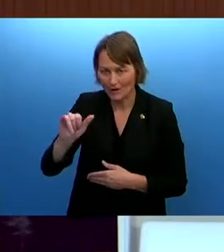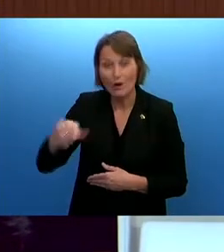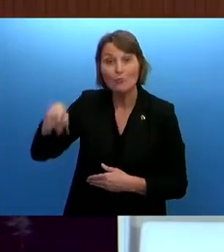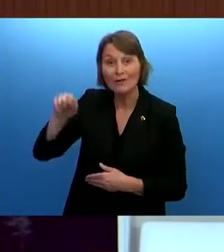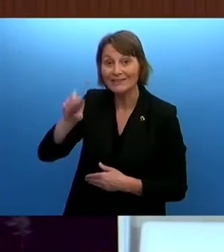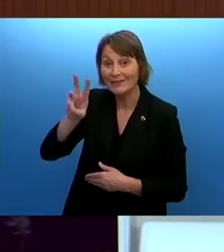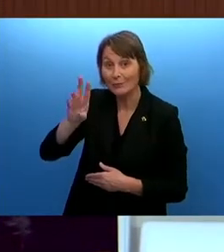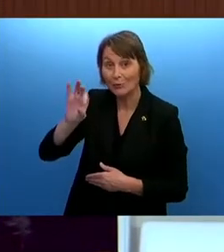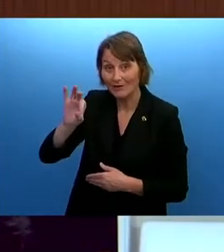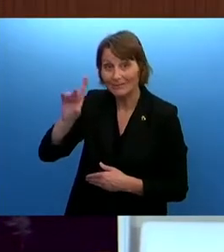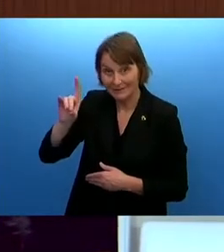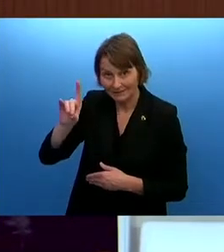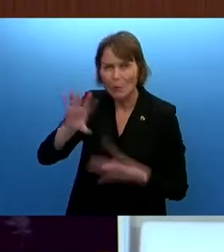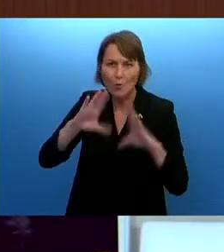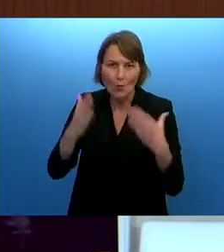keynote speech.